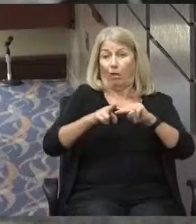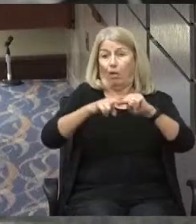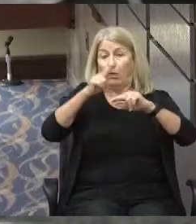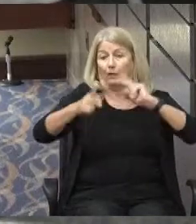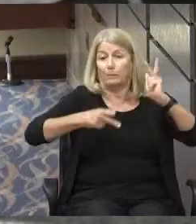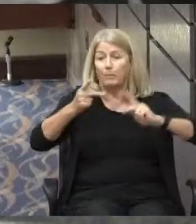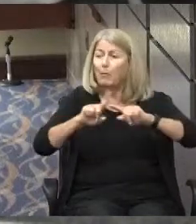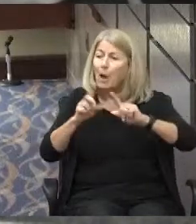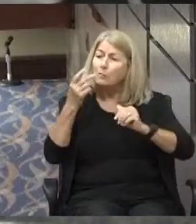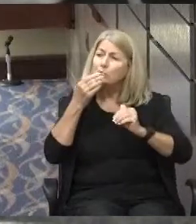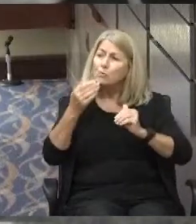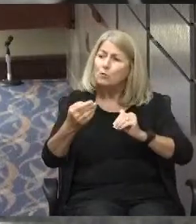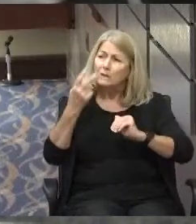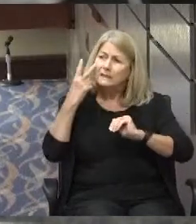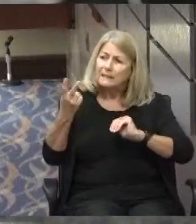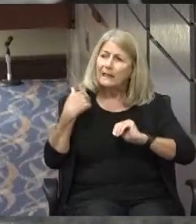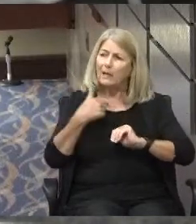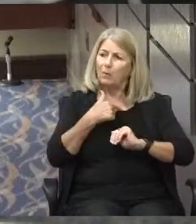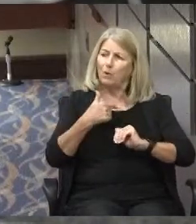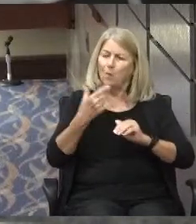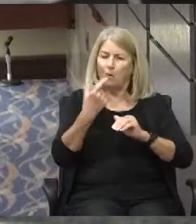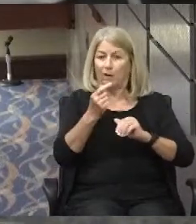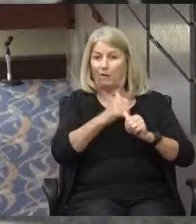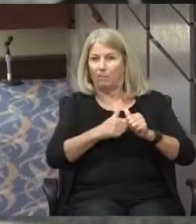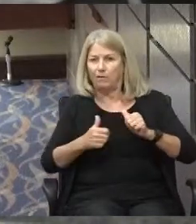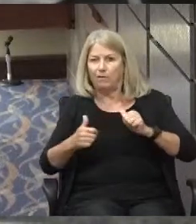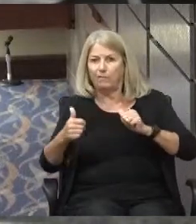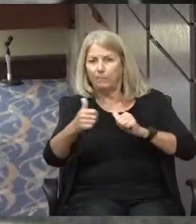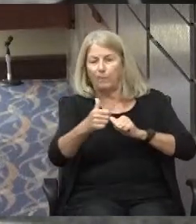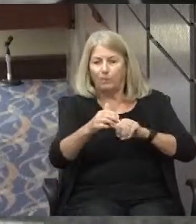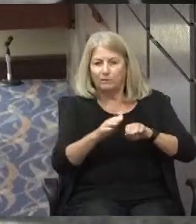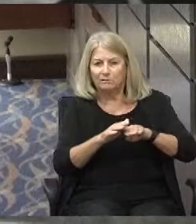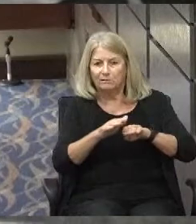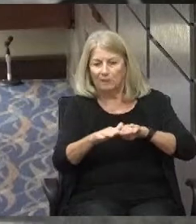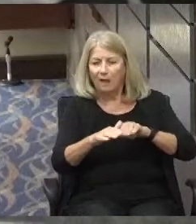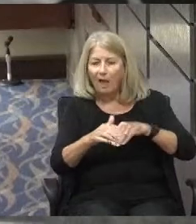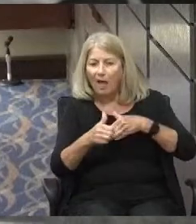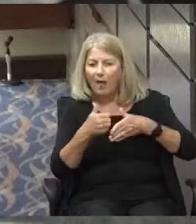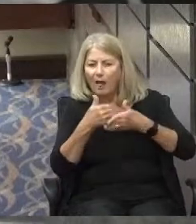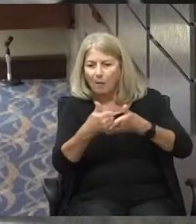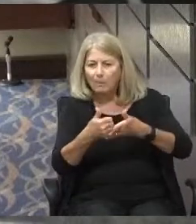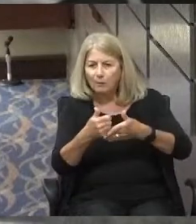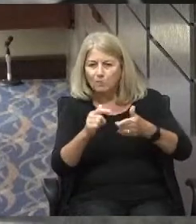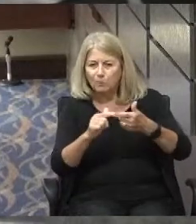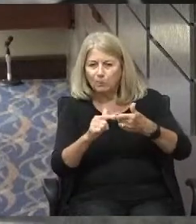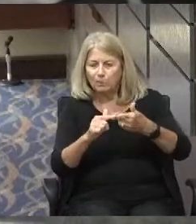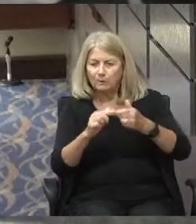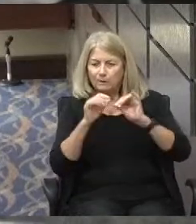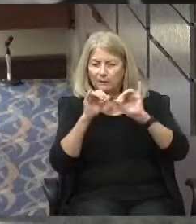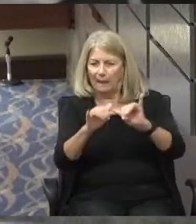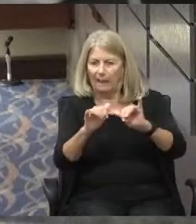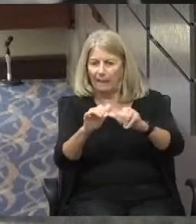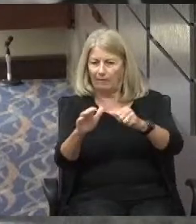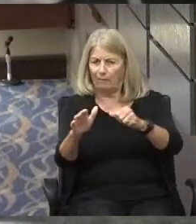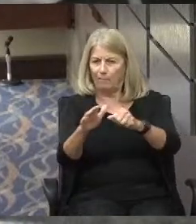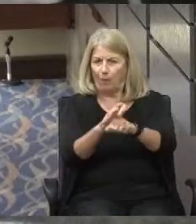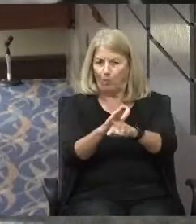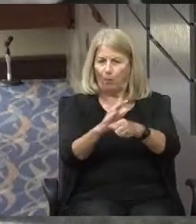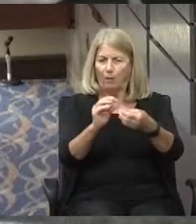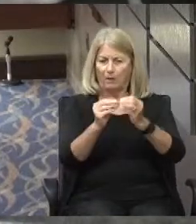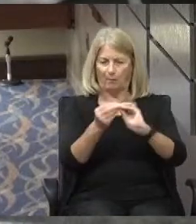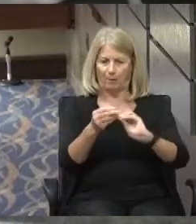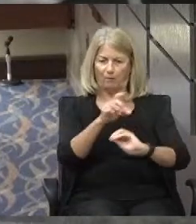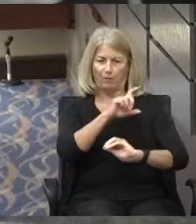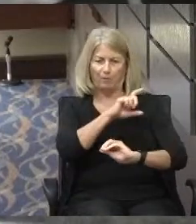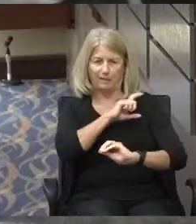but good to see that we're taking a step forward to get it to, and hopefully we'll stay at full number of